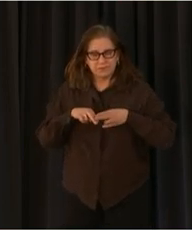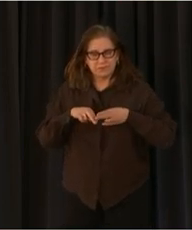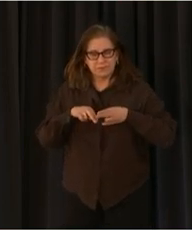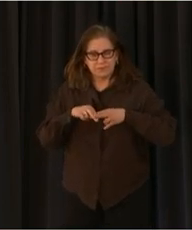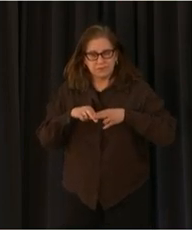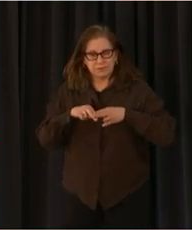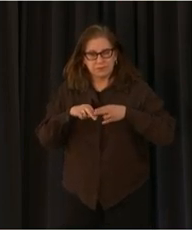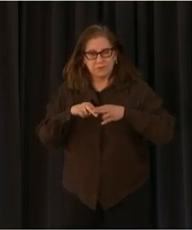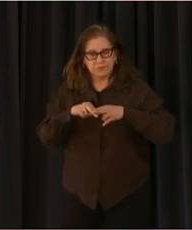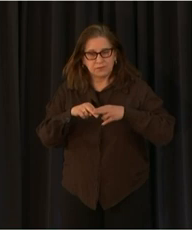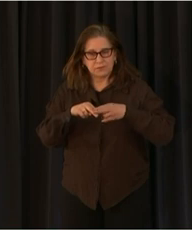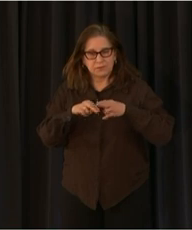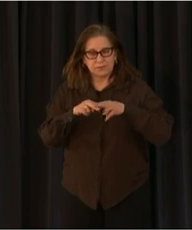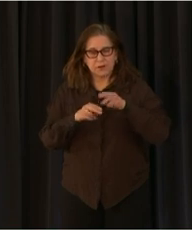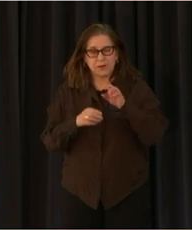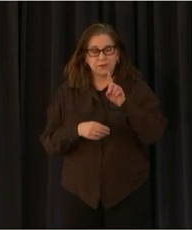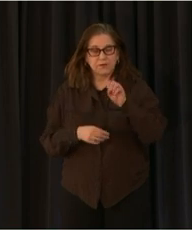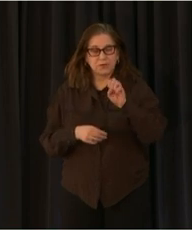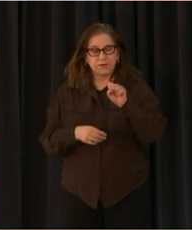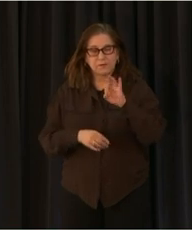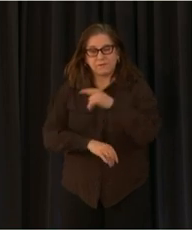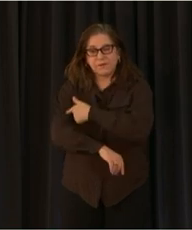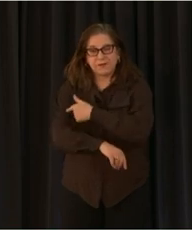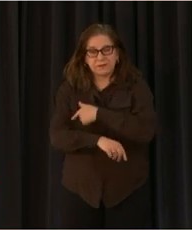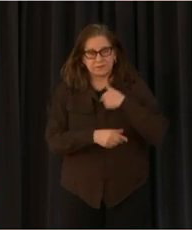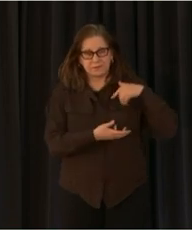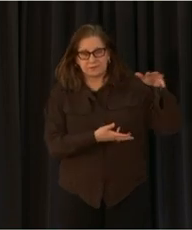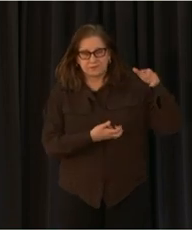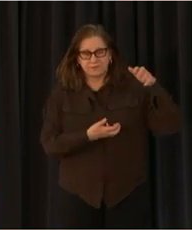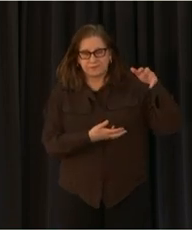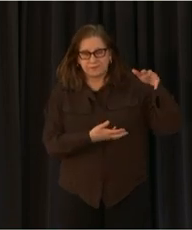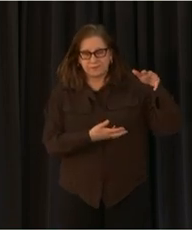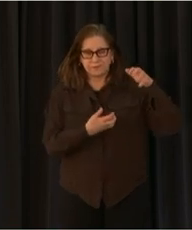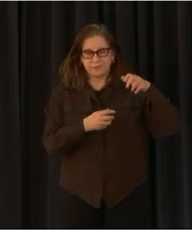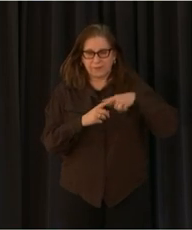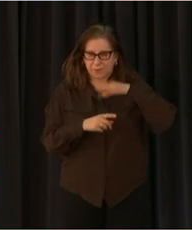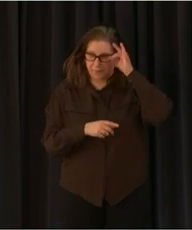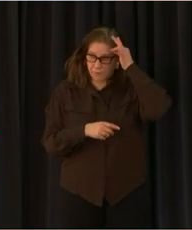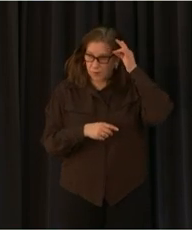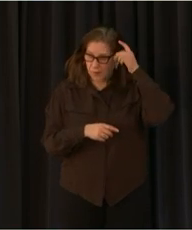increase in the number of doses that we've received in the District of Columbia.